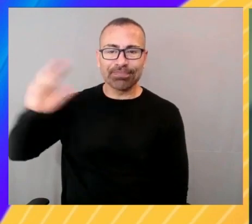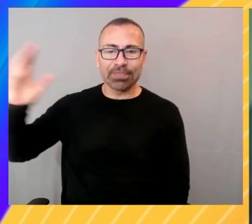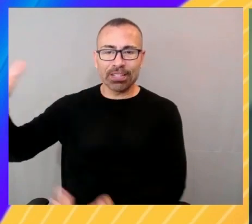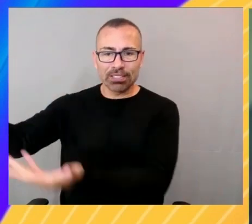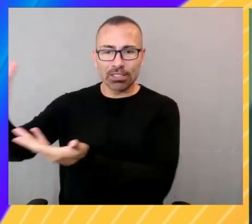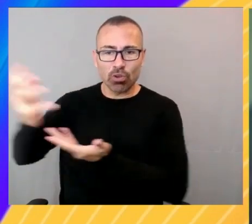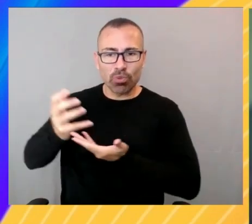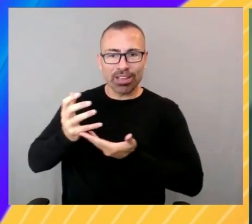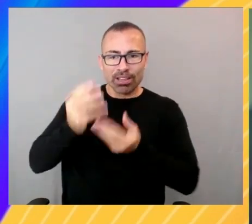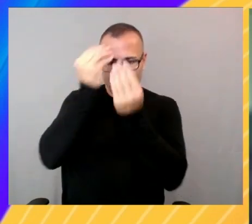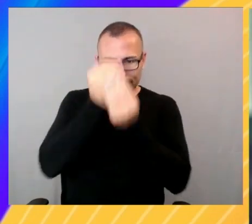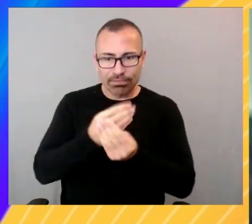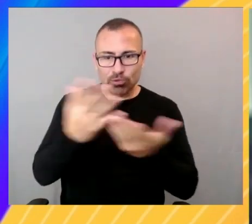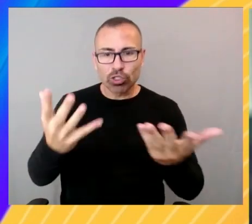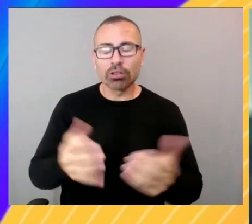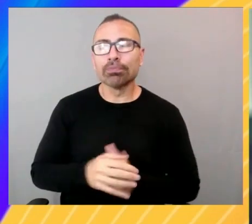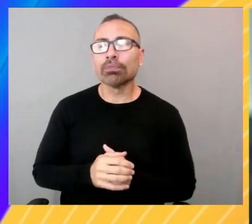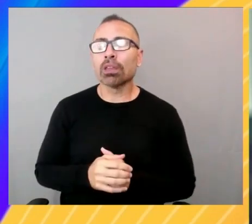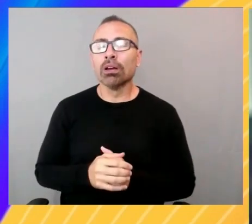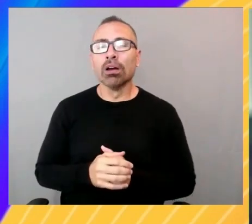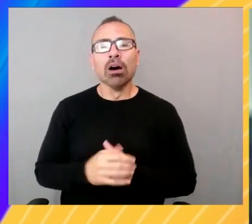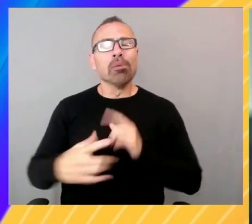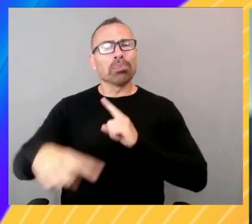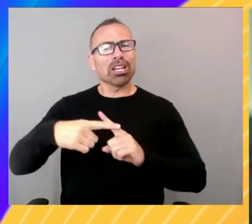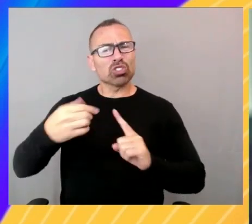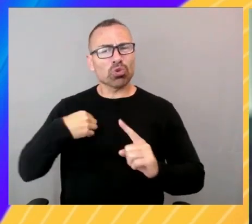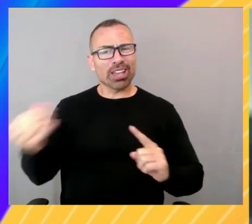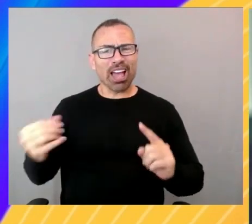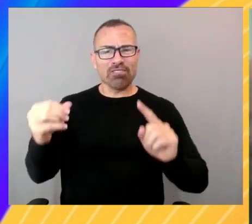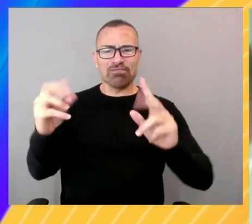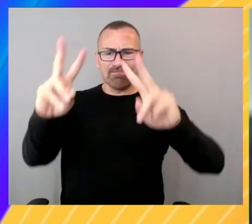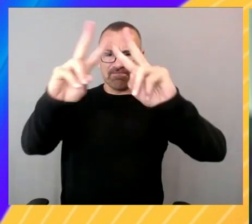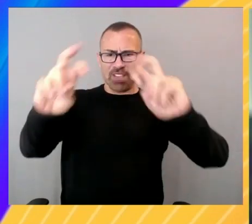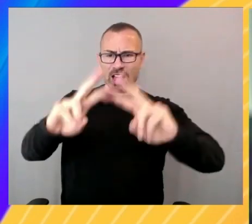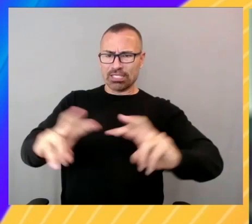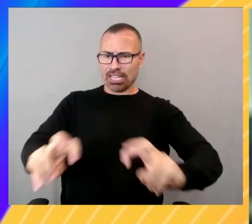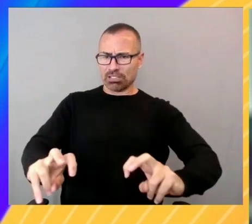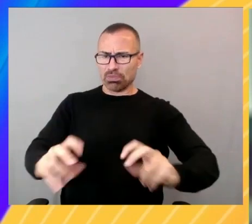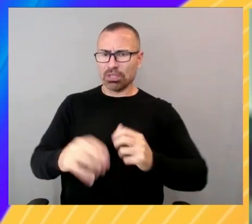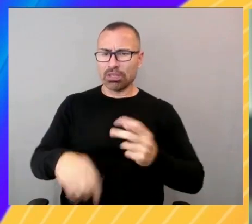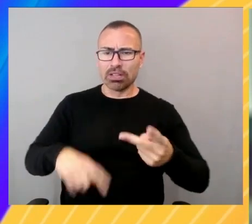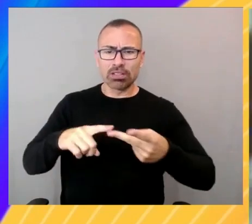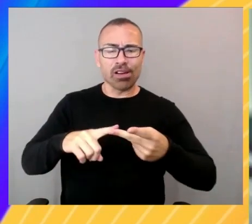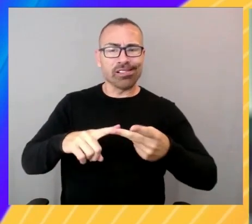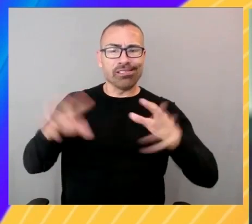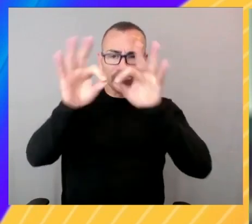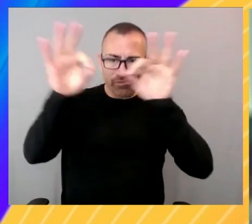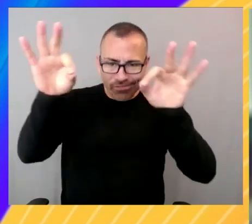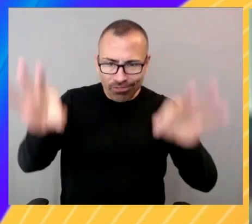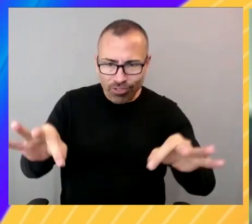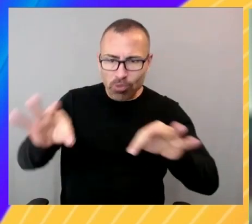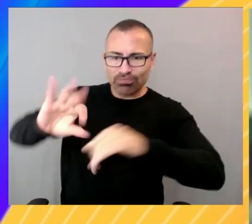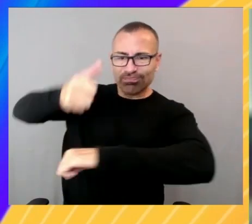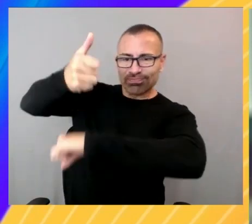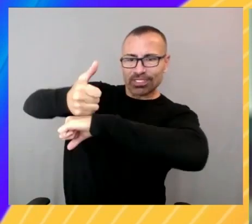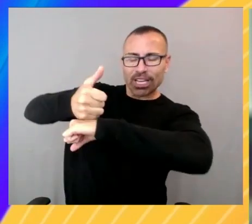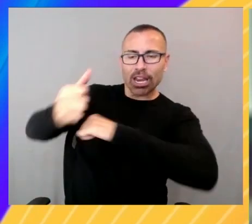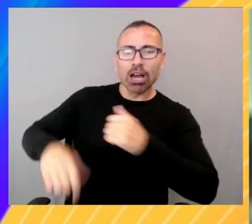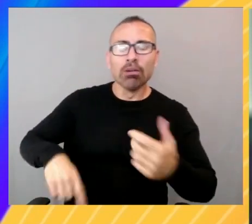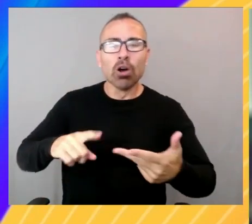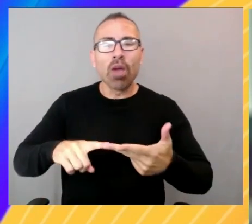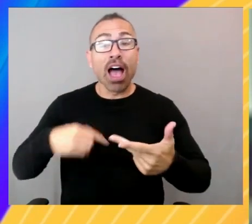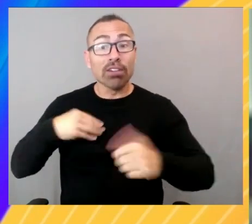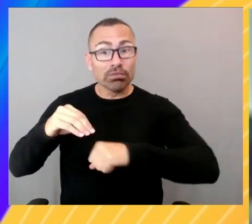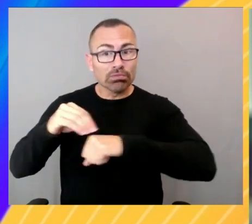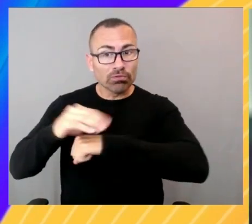assessments, frameworks, and things that our experts, folks like migration advisors, specialists like Garrett and Garrett's team, that